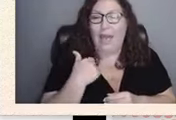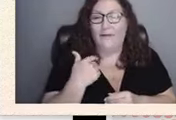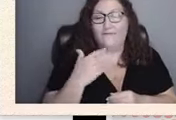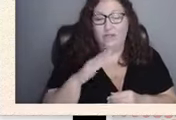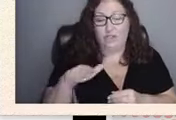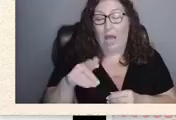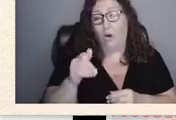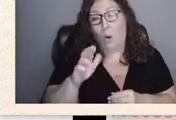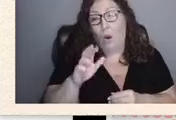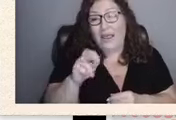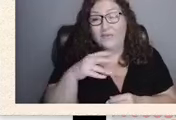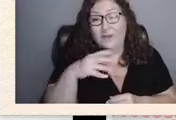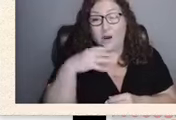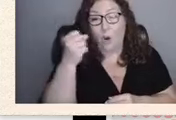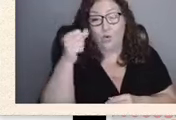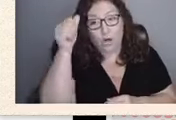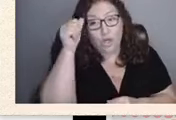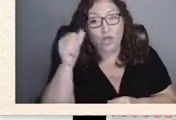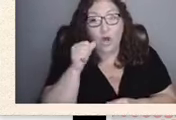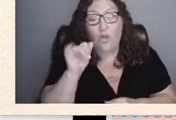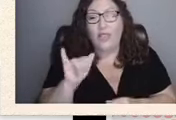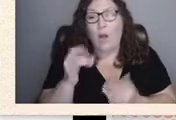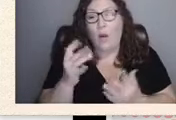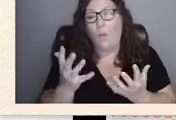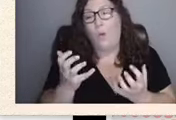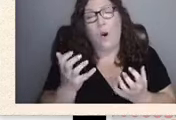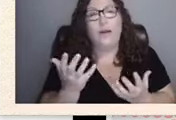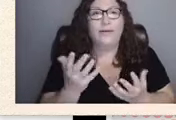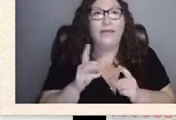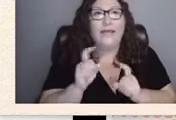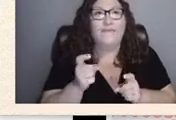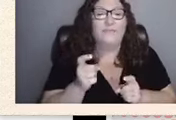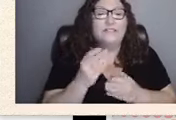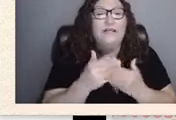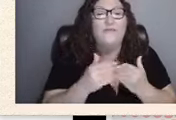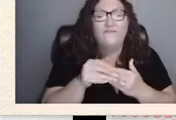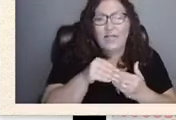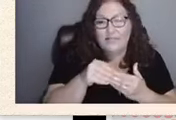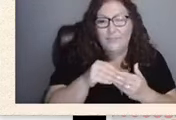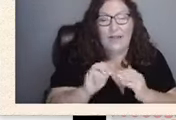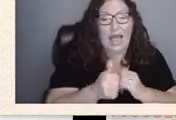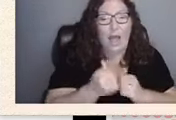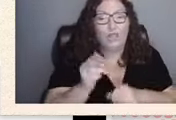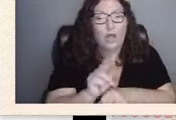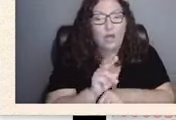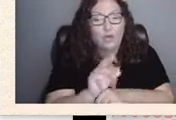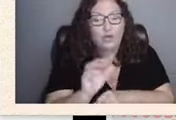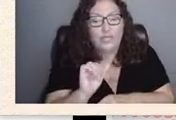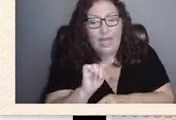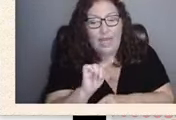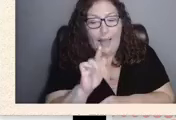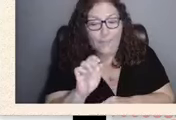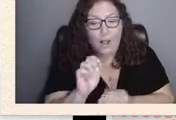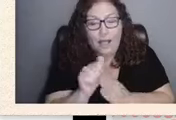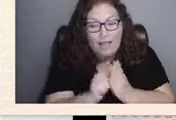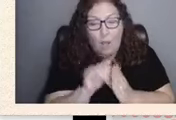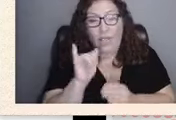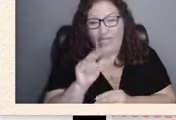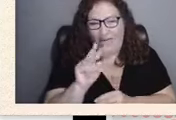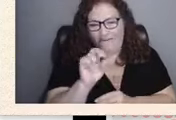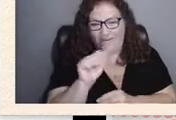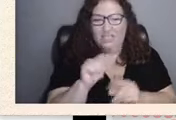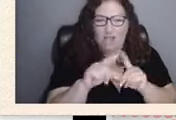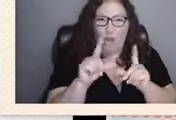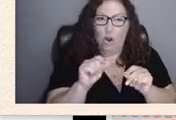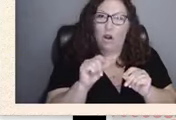even an older adult that you want to give them some flexibility on how they use their ABLE account, that Visa card is a